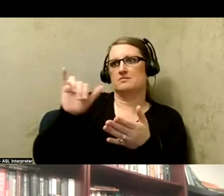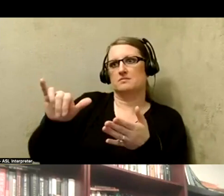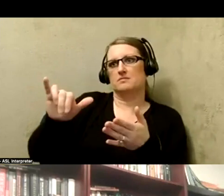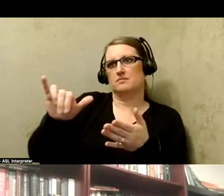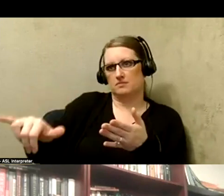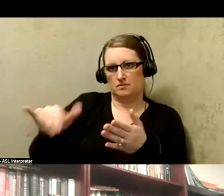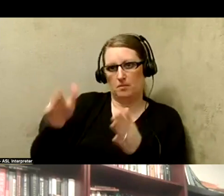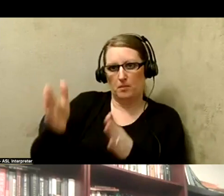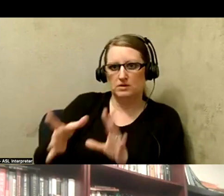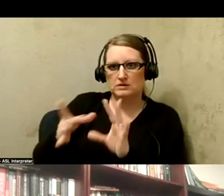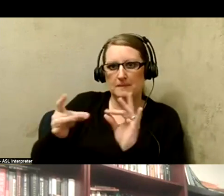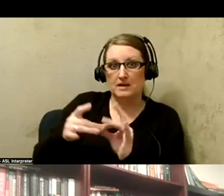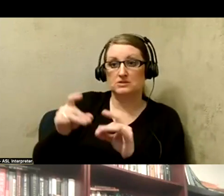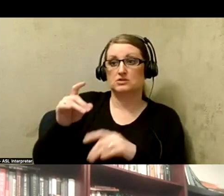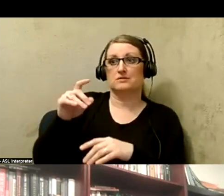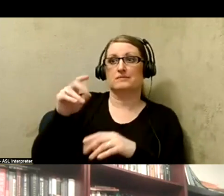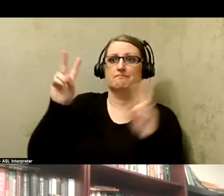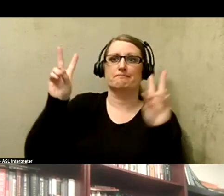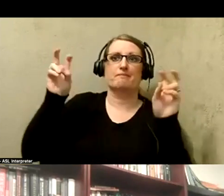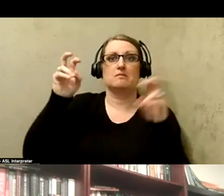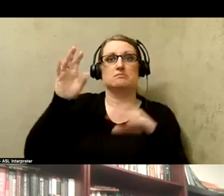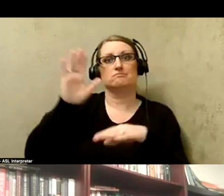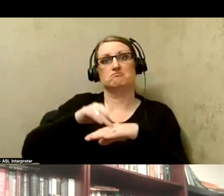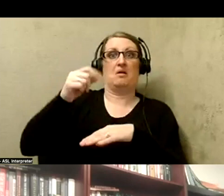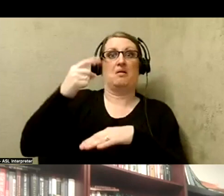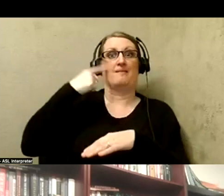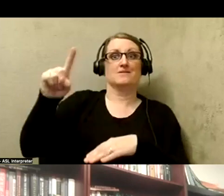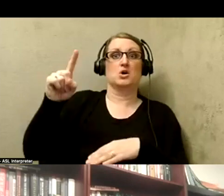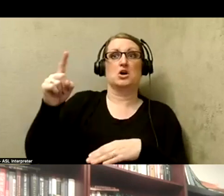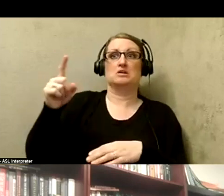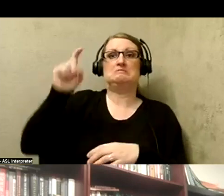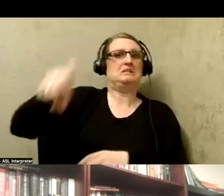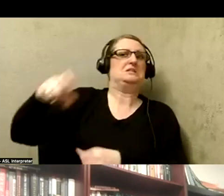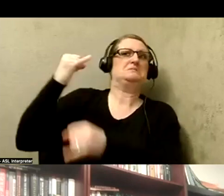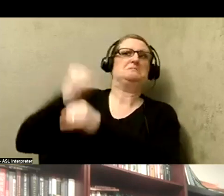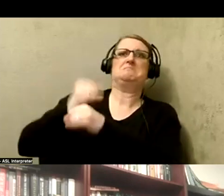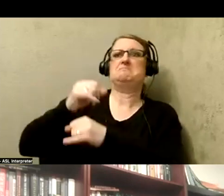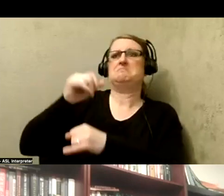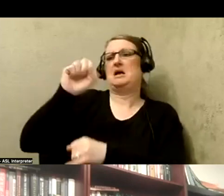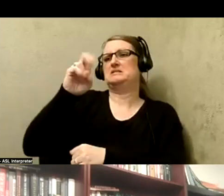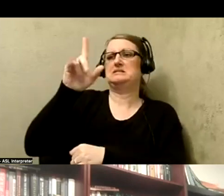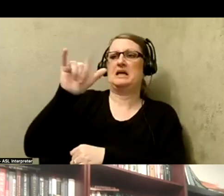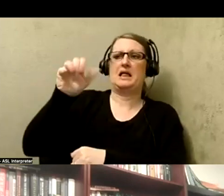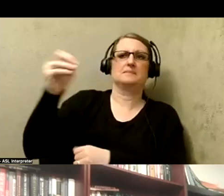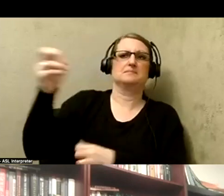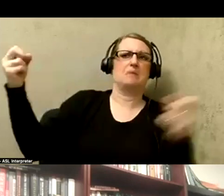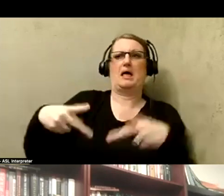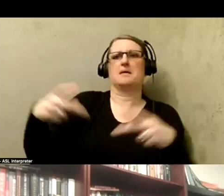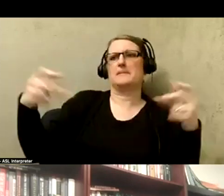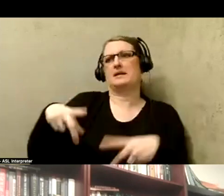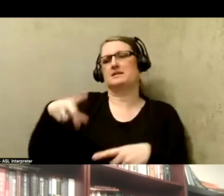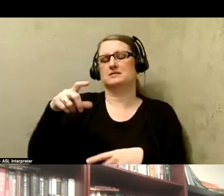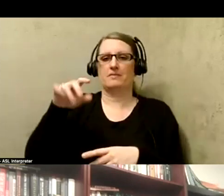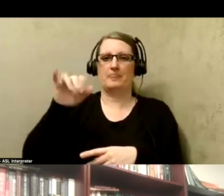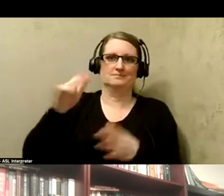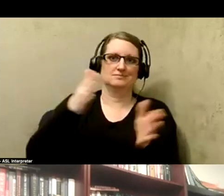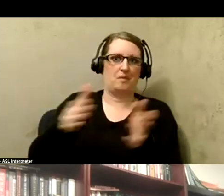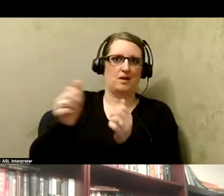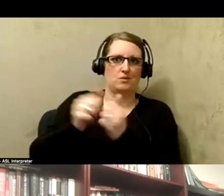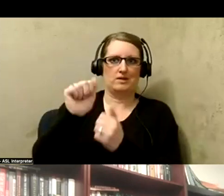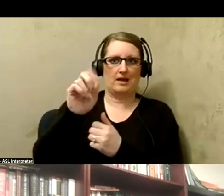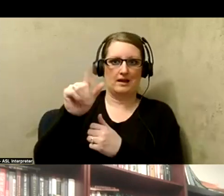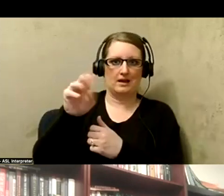the call for asylums that we're hearing over and over again and again with Adams' plans, that it's kind of with